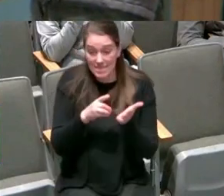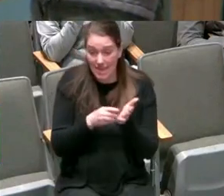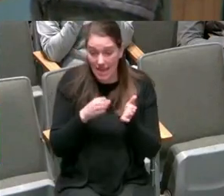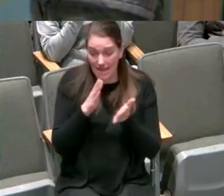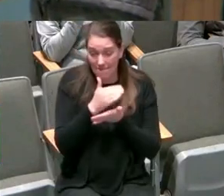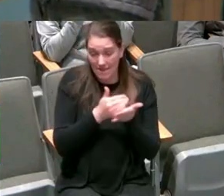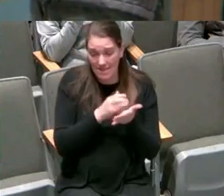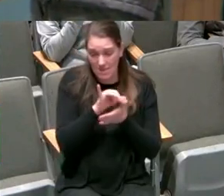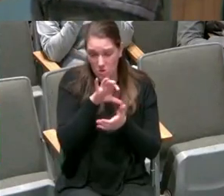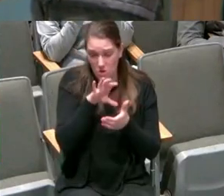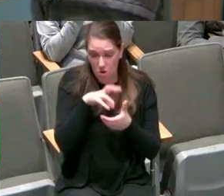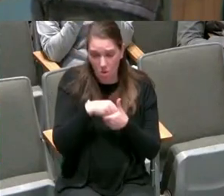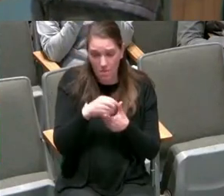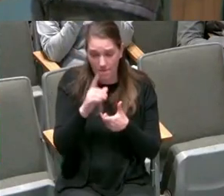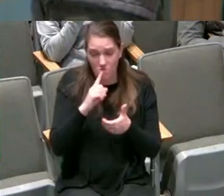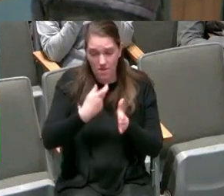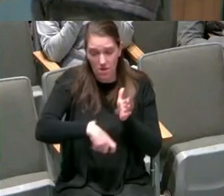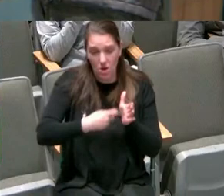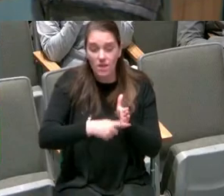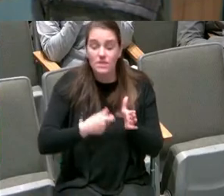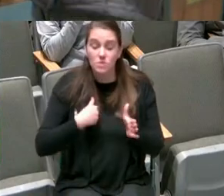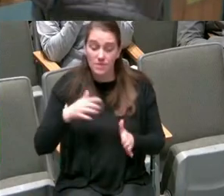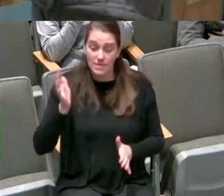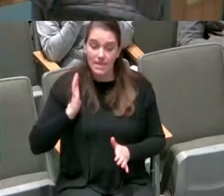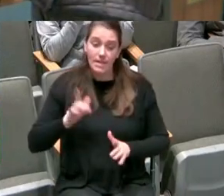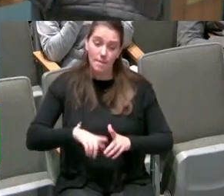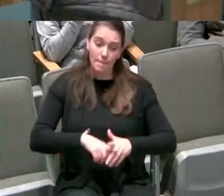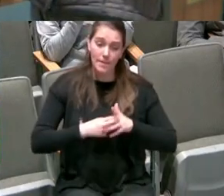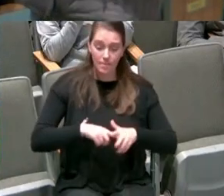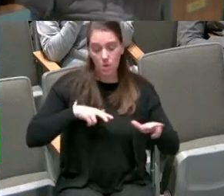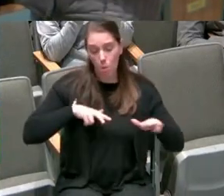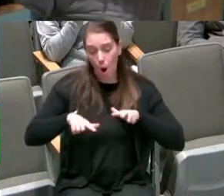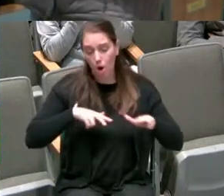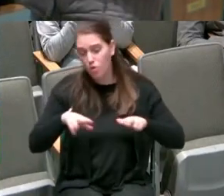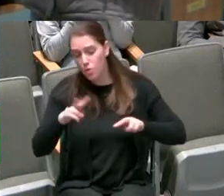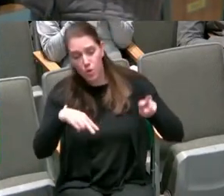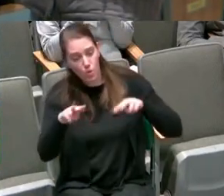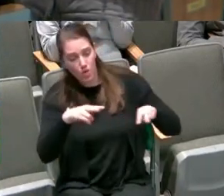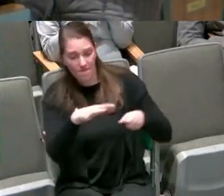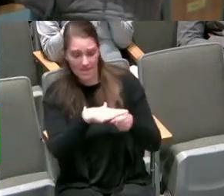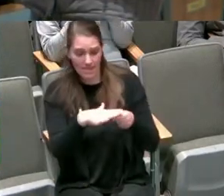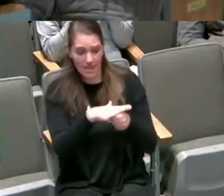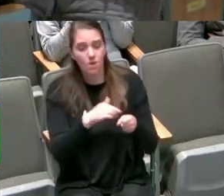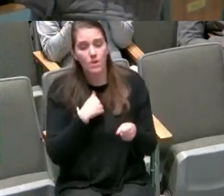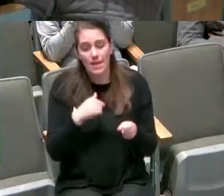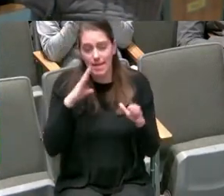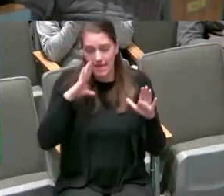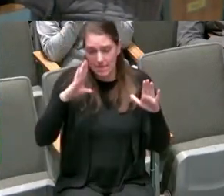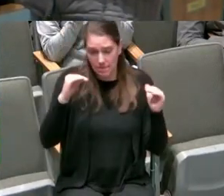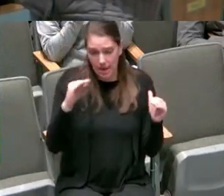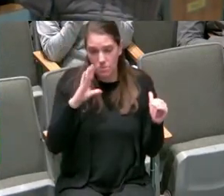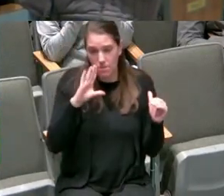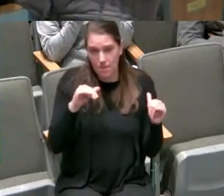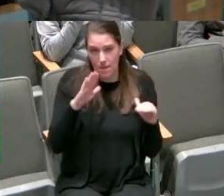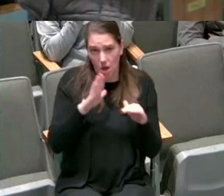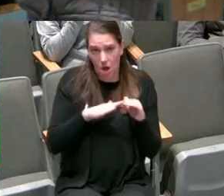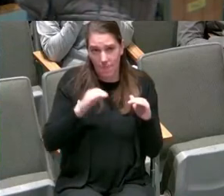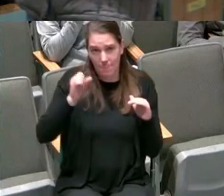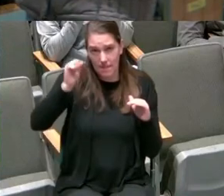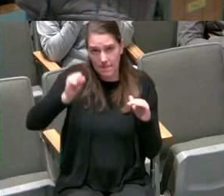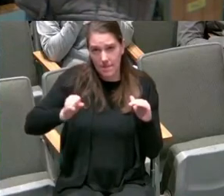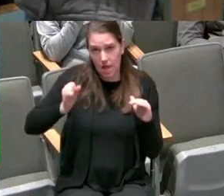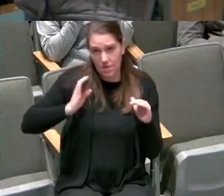incorporated into the cost but we did do a preliminary walk through or walk of the the site and we anticipate the sidewalk would go on the south